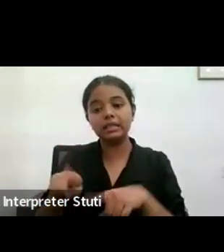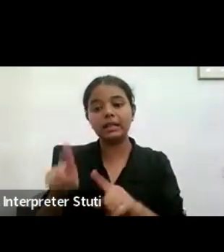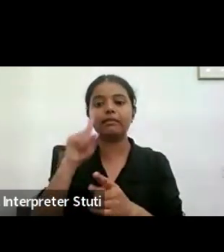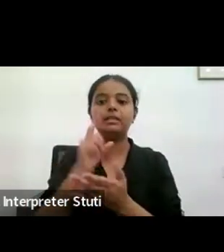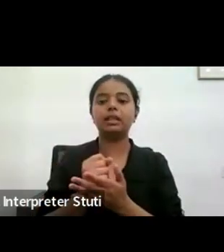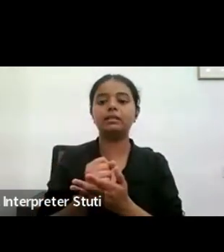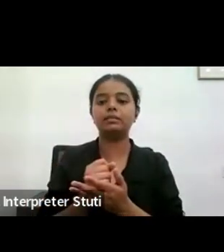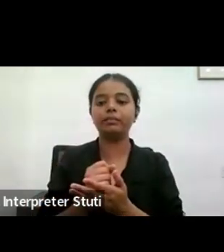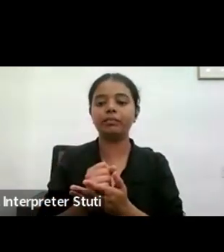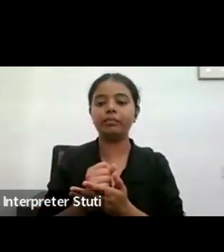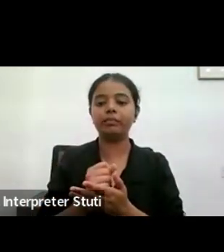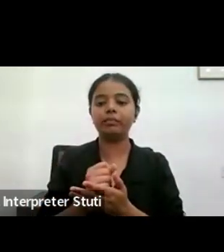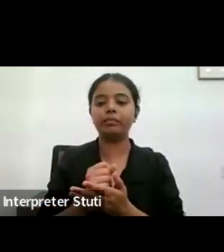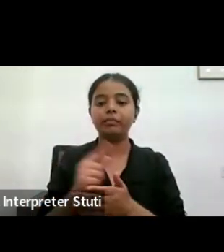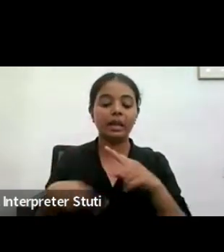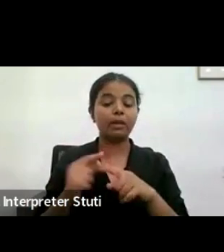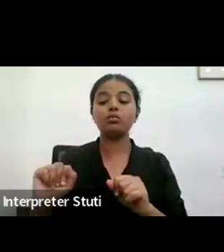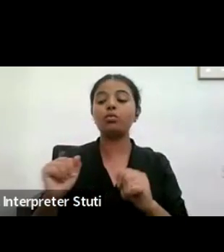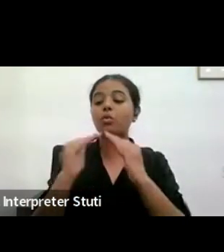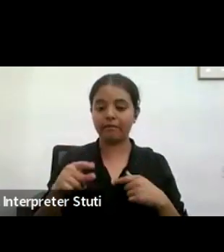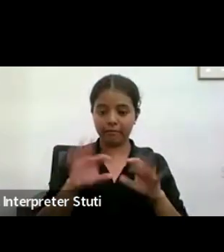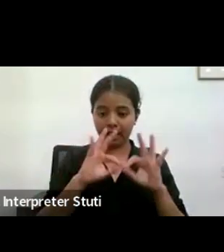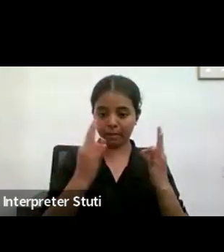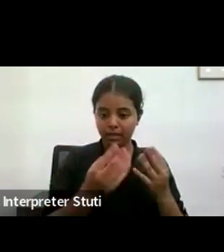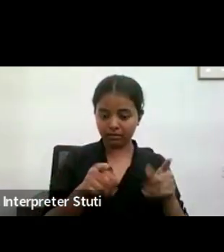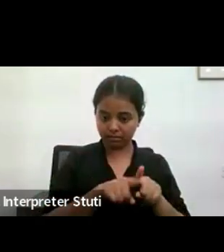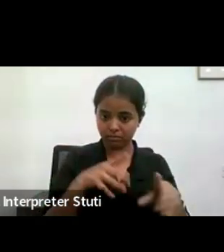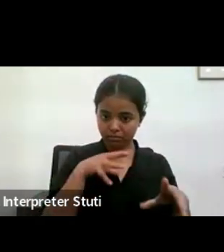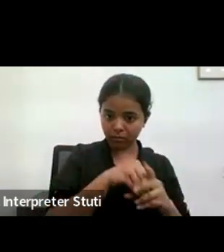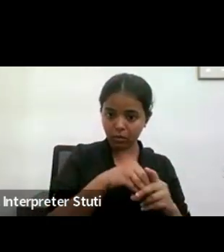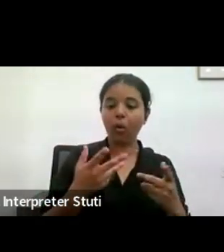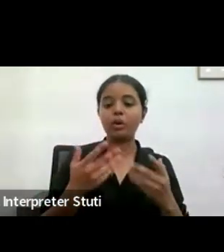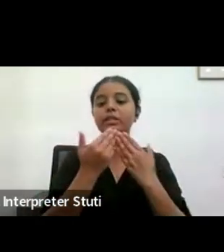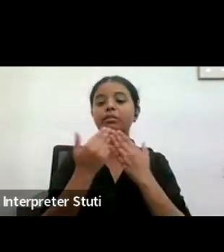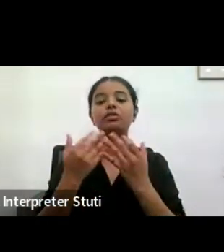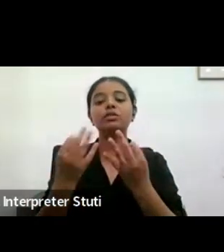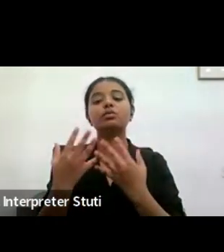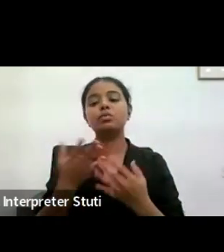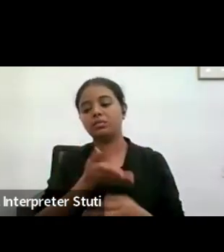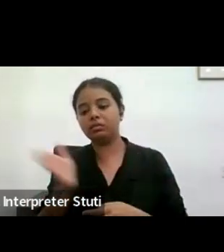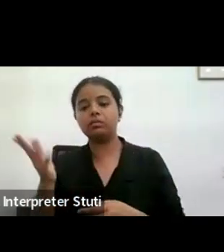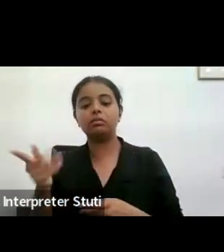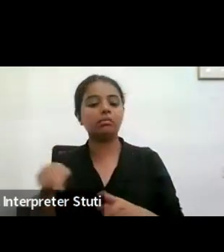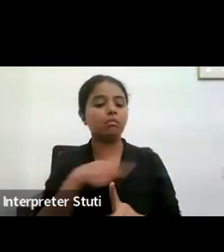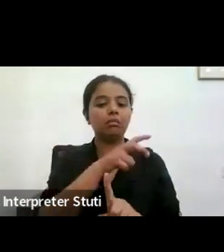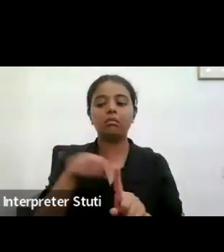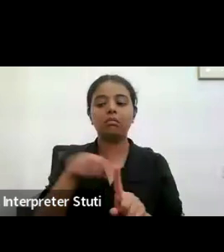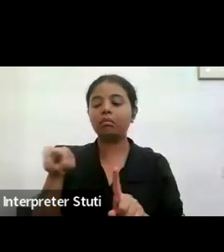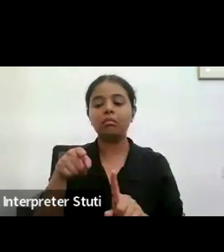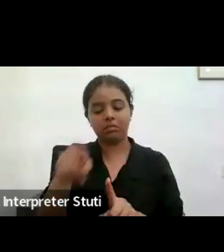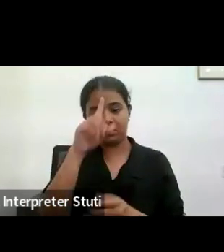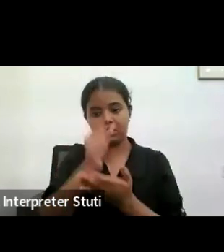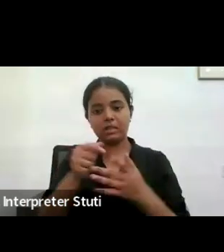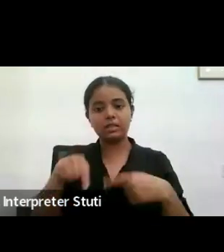Right to home and family life, Article 23, the right to be part of a family, the right to marry to